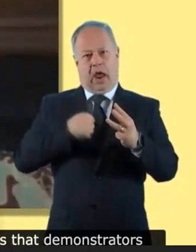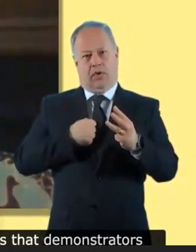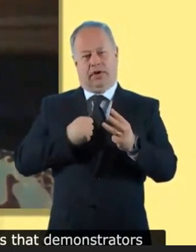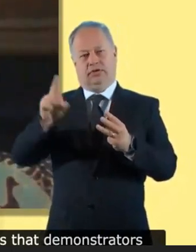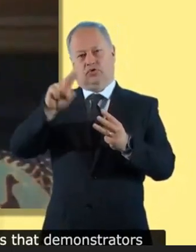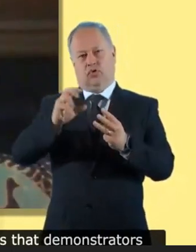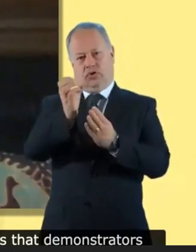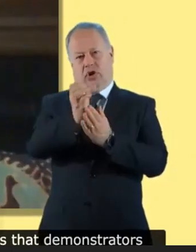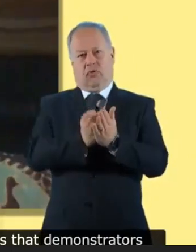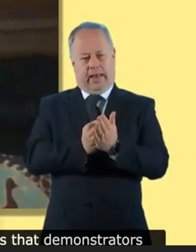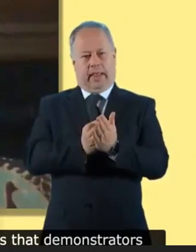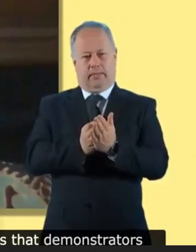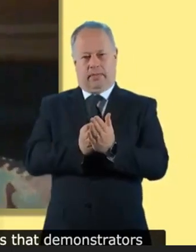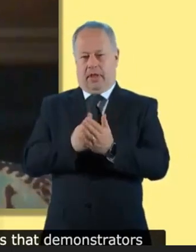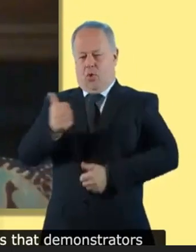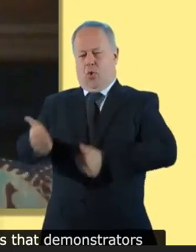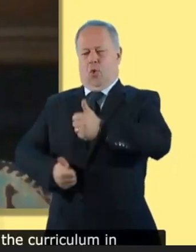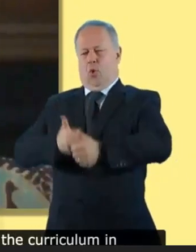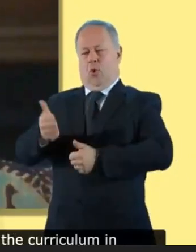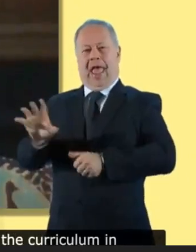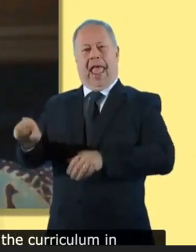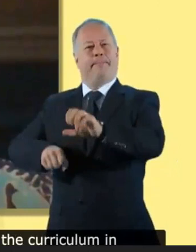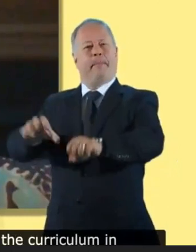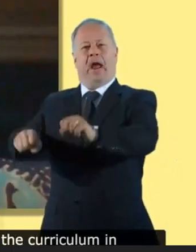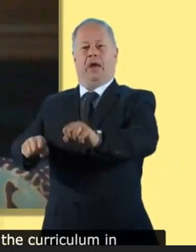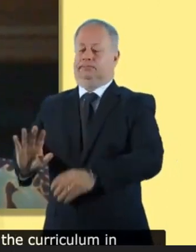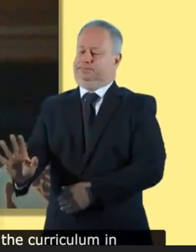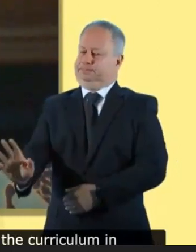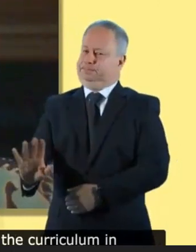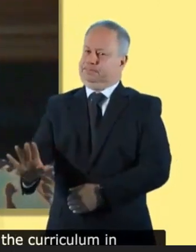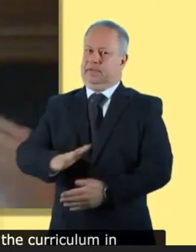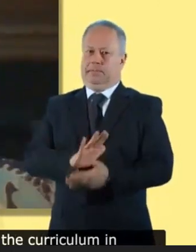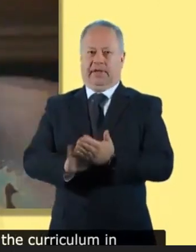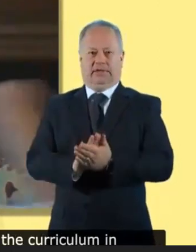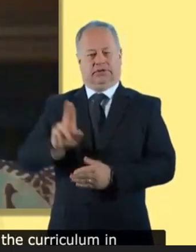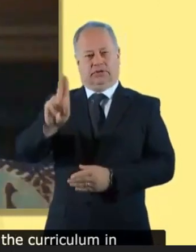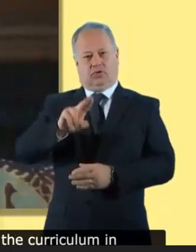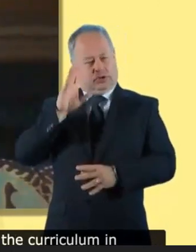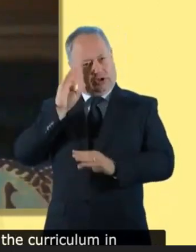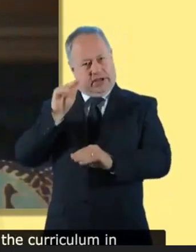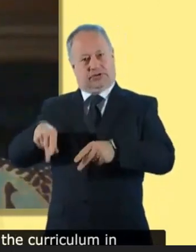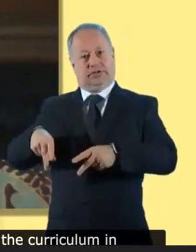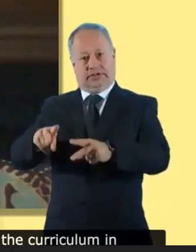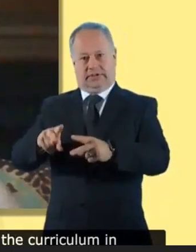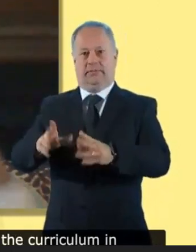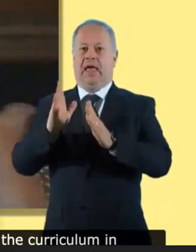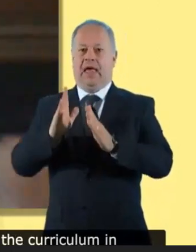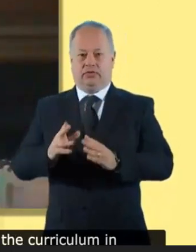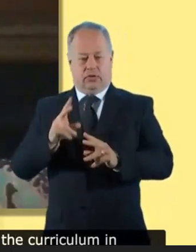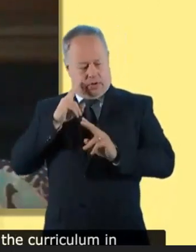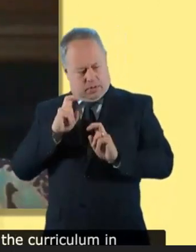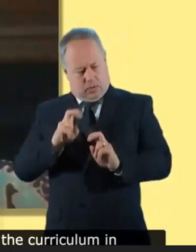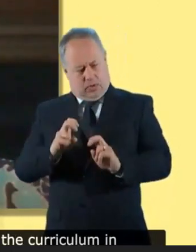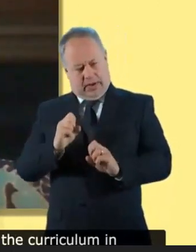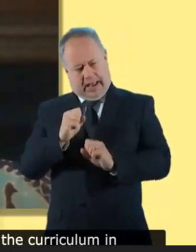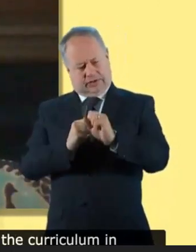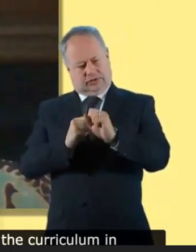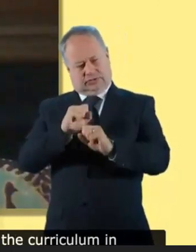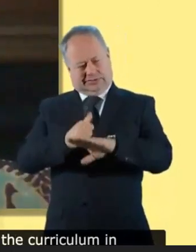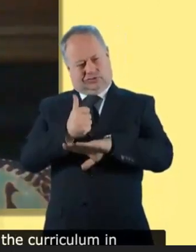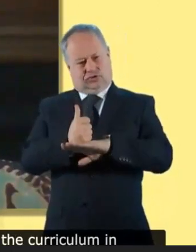of the slavery legacy. That means that the Scottish education system needs to be tackling institutionalized discrimination, whether it's in